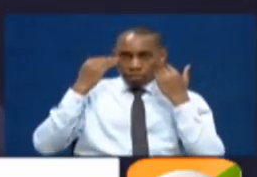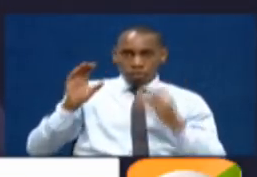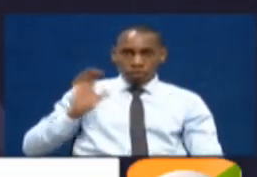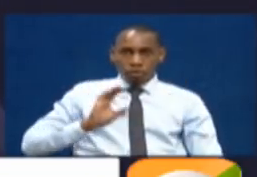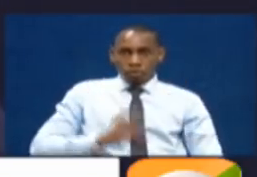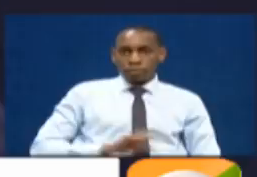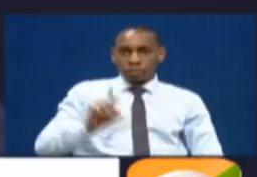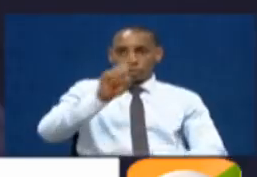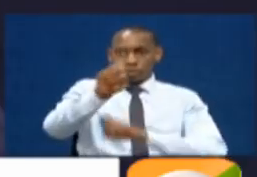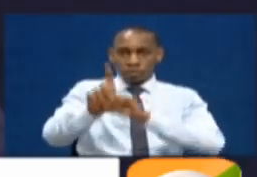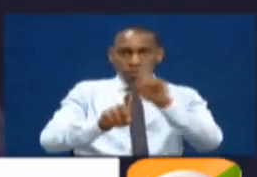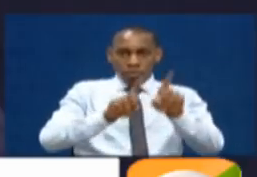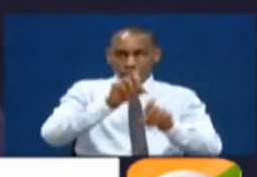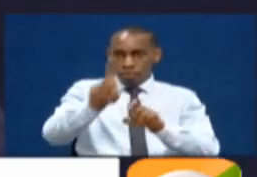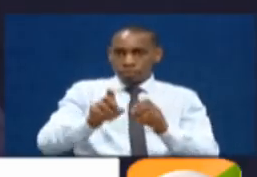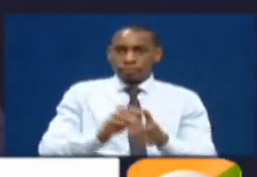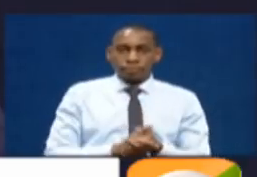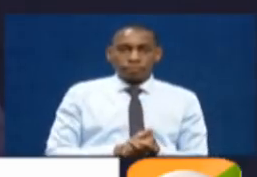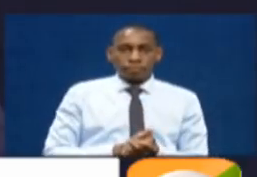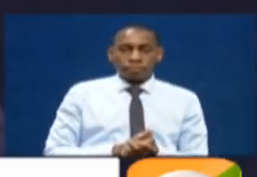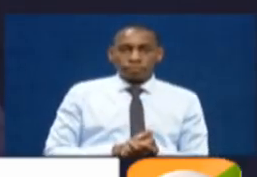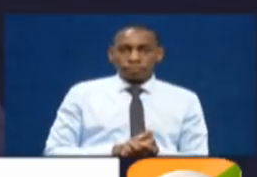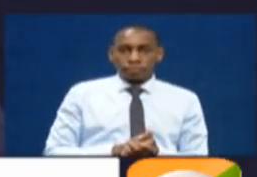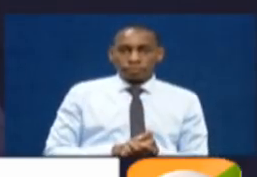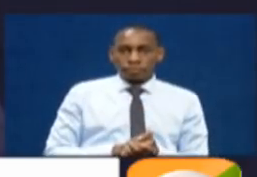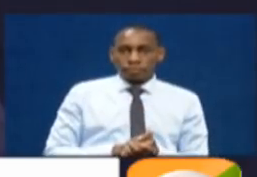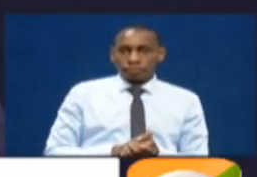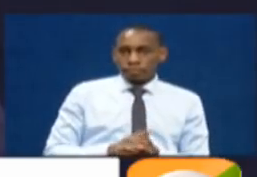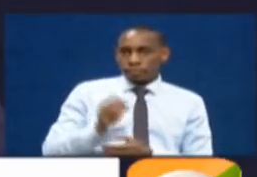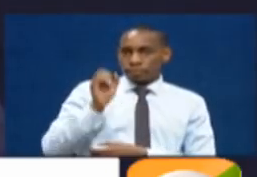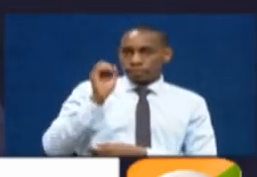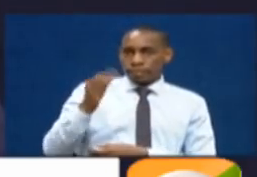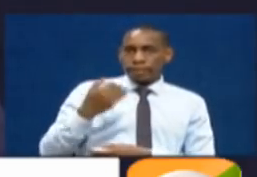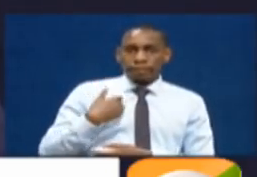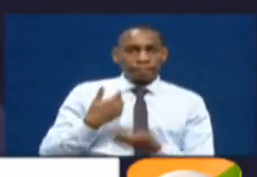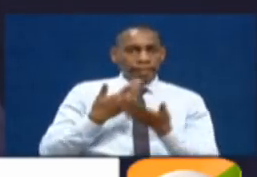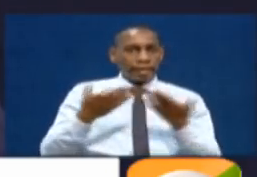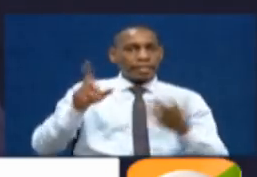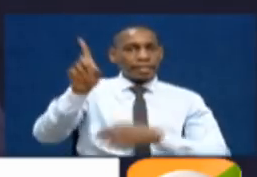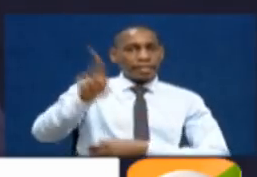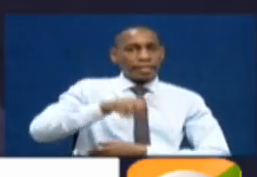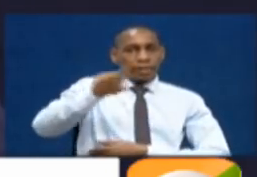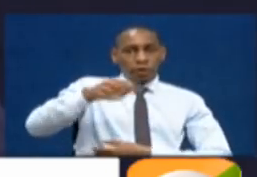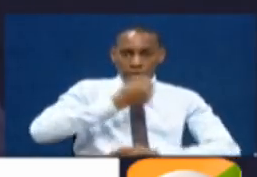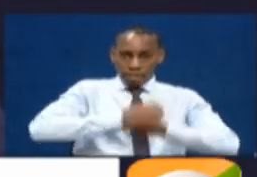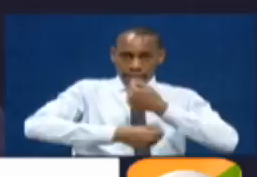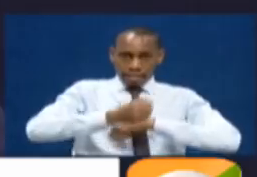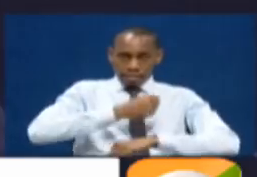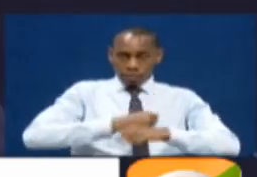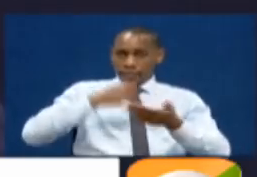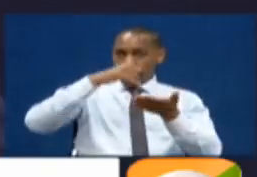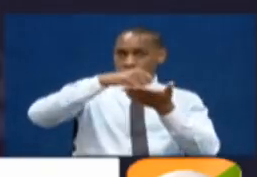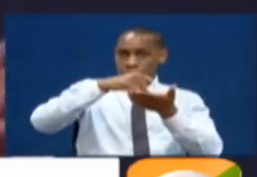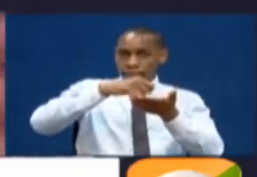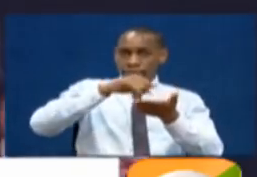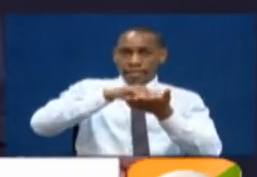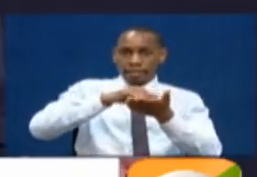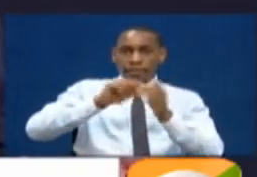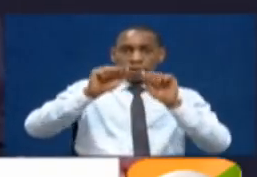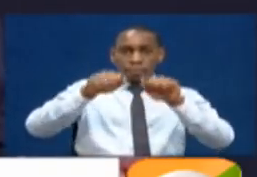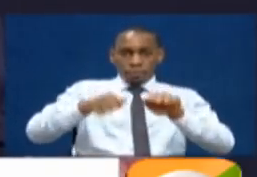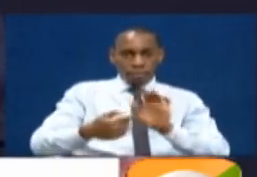through the mill, if I may put it that way. And if there was going to be any wrongdoing that I had committed, it should have come